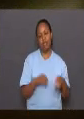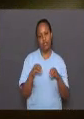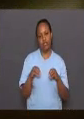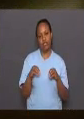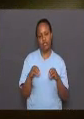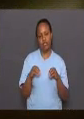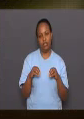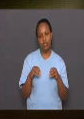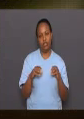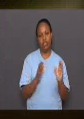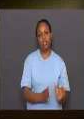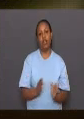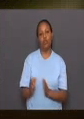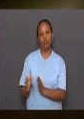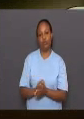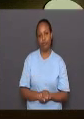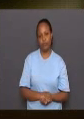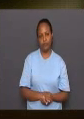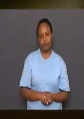Students, let's get ready.